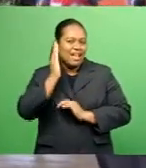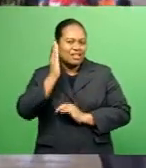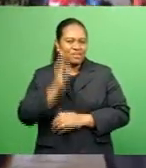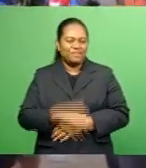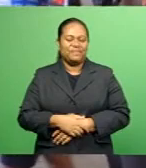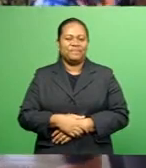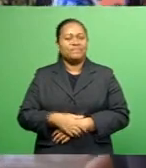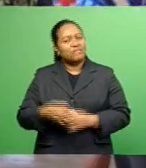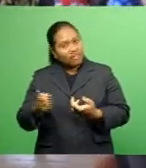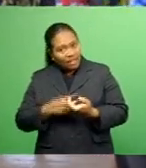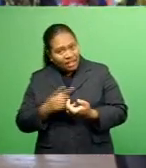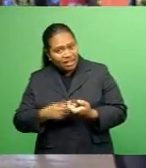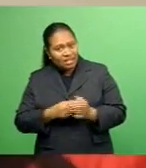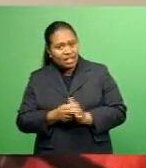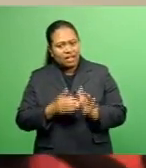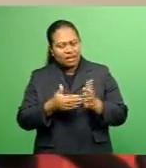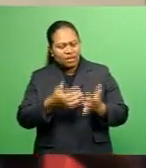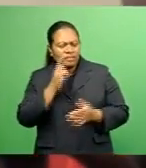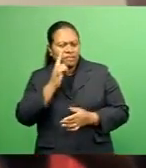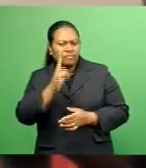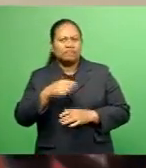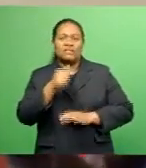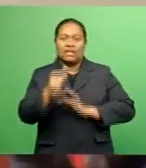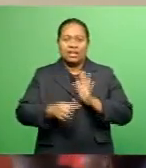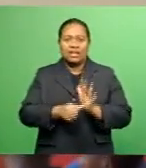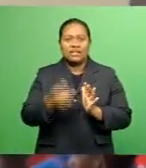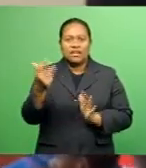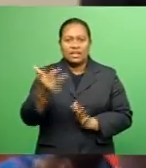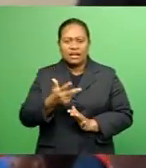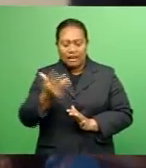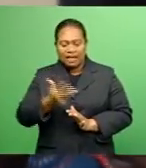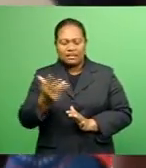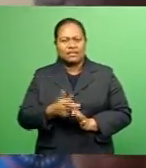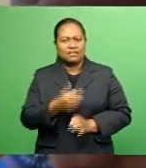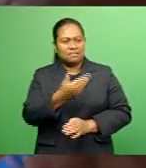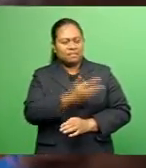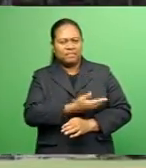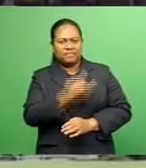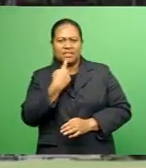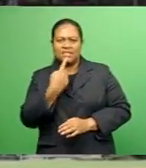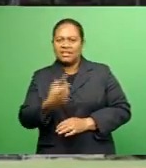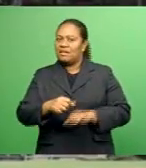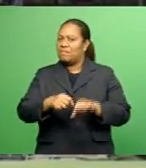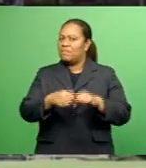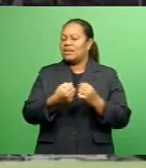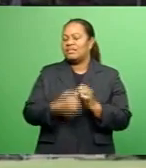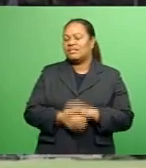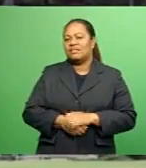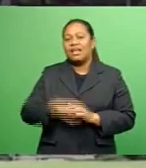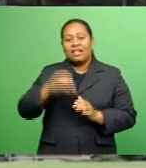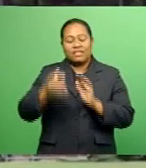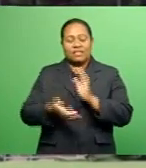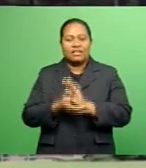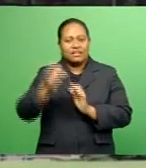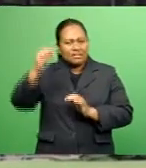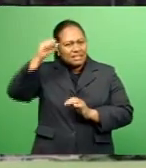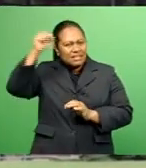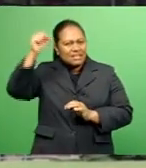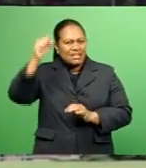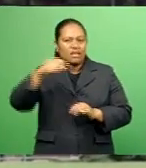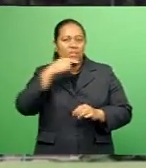Another athlete to look out for is 19-year-old Sulasi Rika, who broke the Lotoka Zone senior boys high jump record